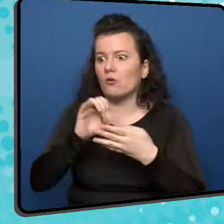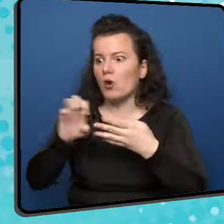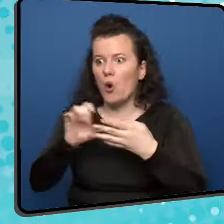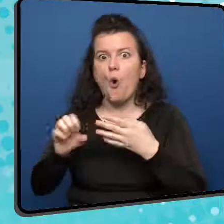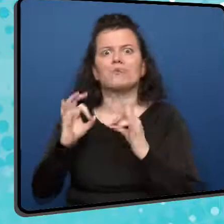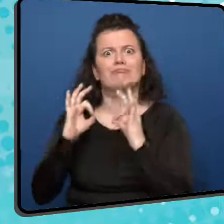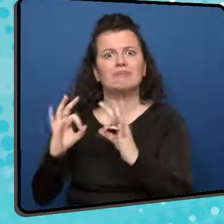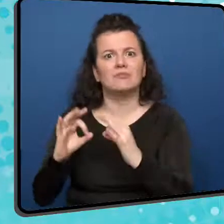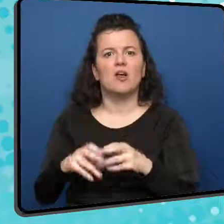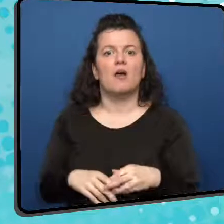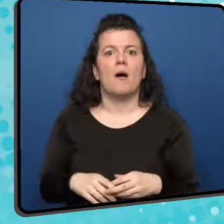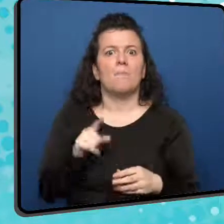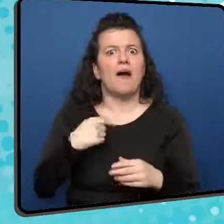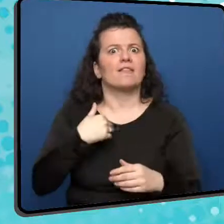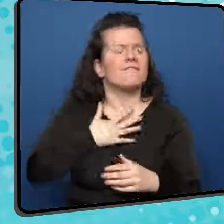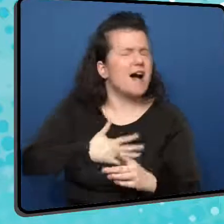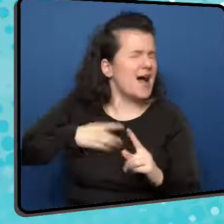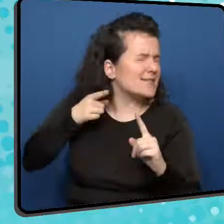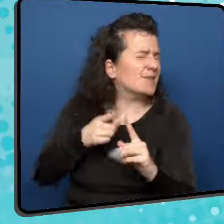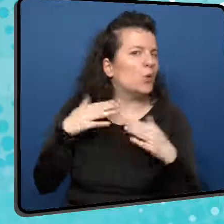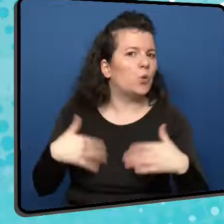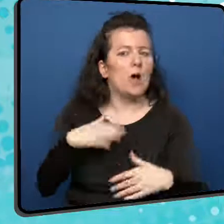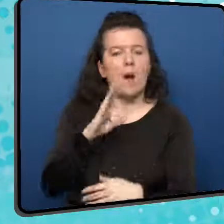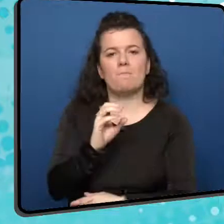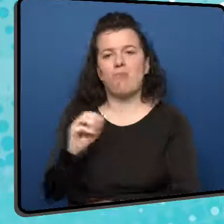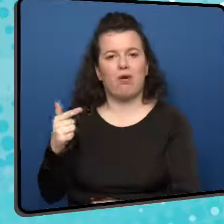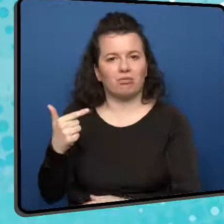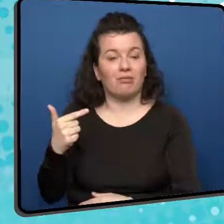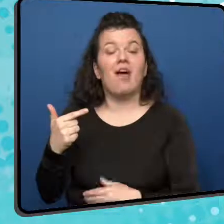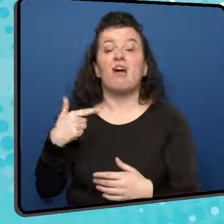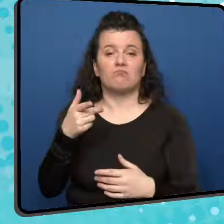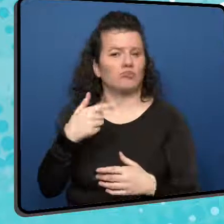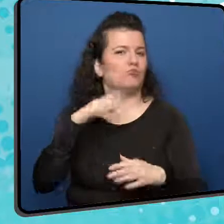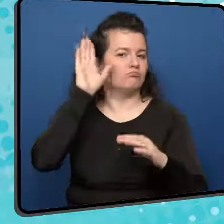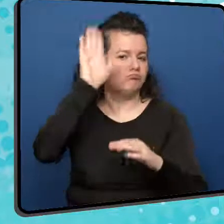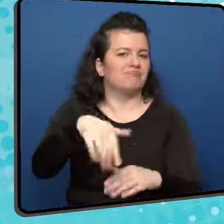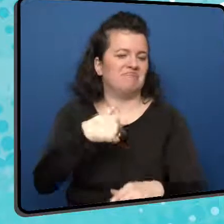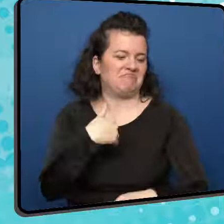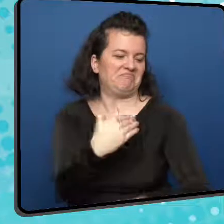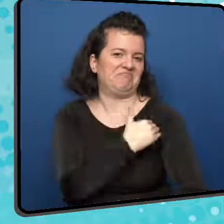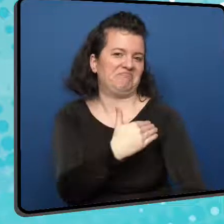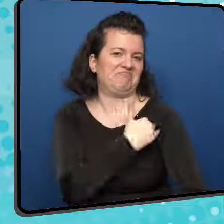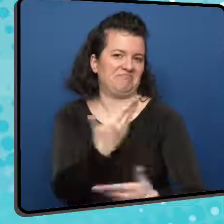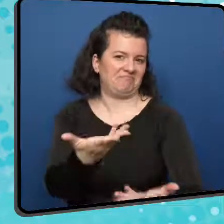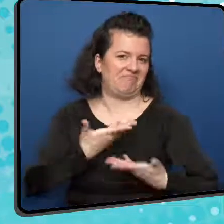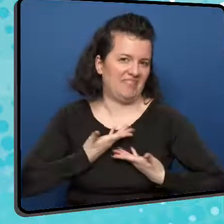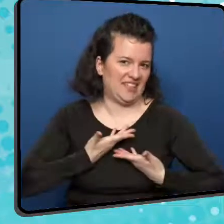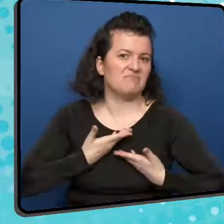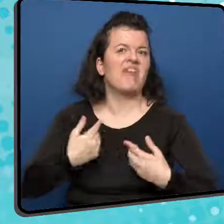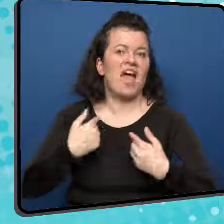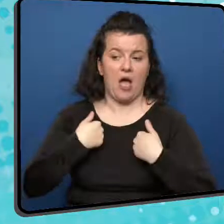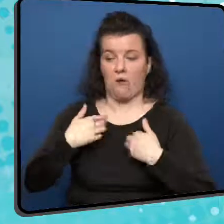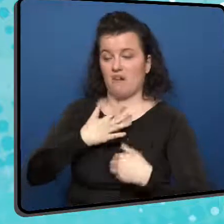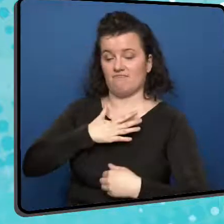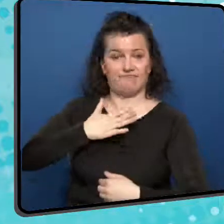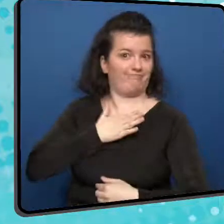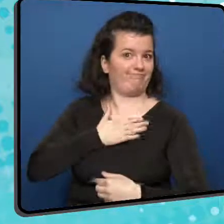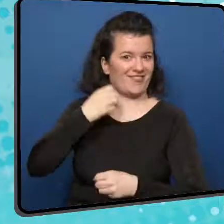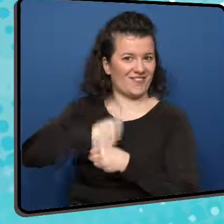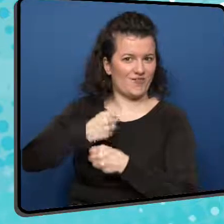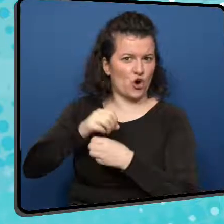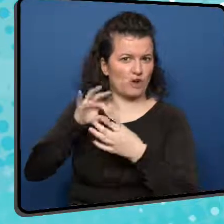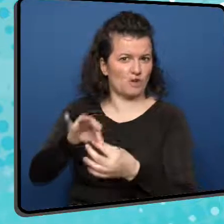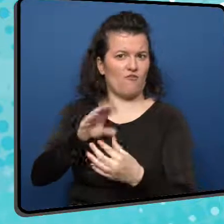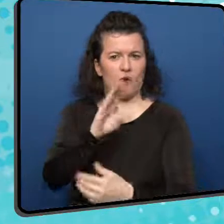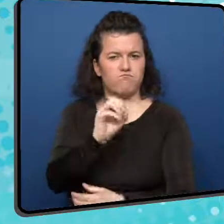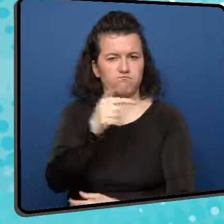always come to me, talk to me, and we have a bunch of stuff for you still in our Bot Builder repo,